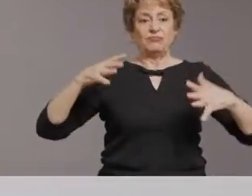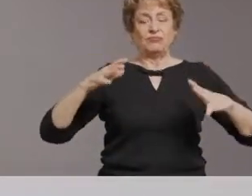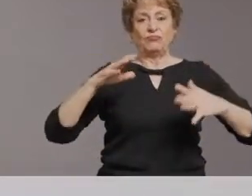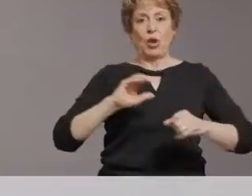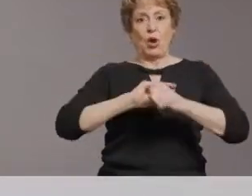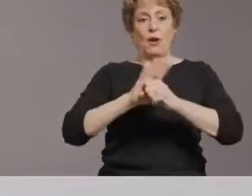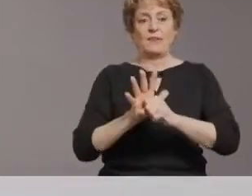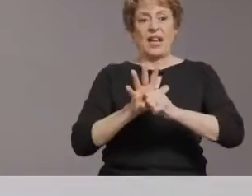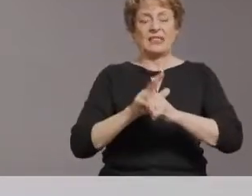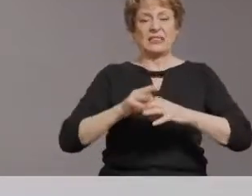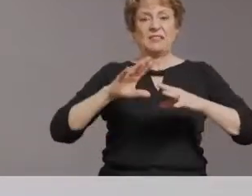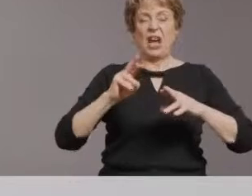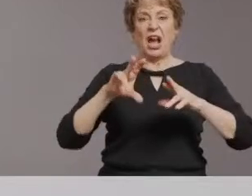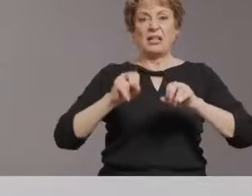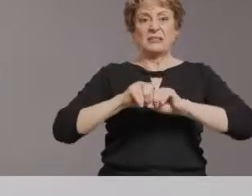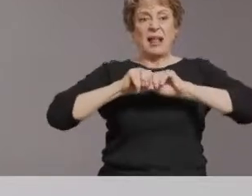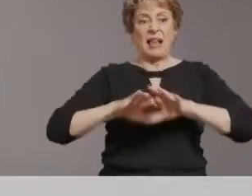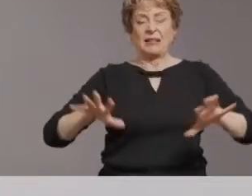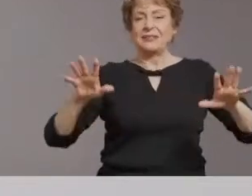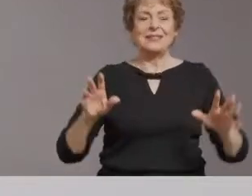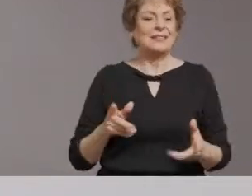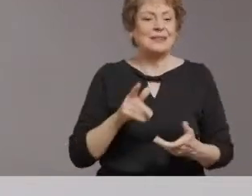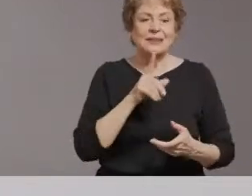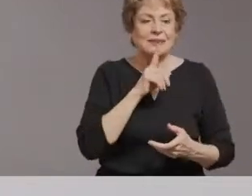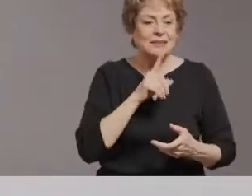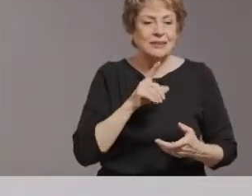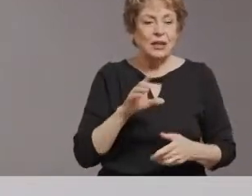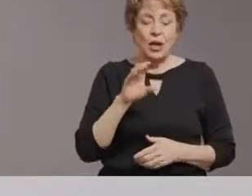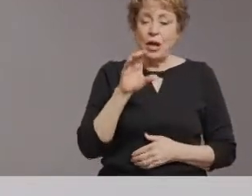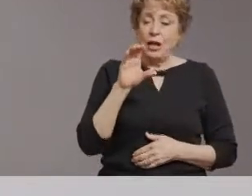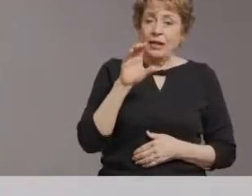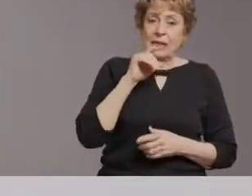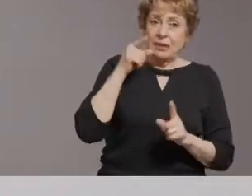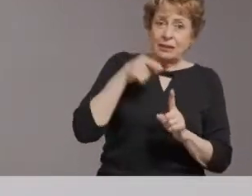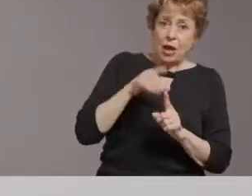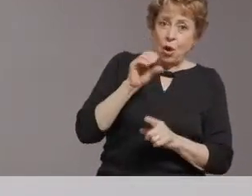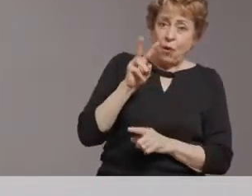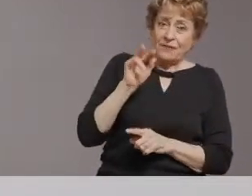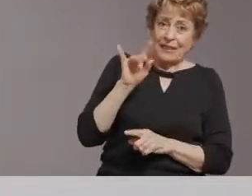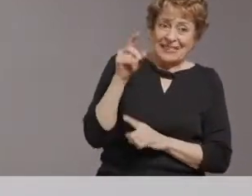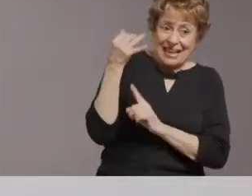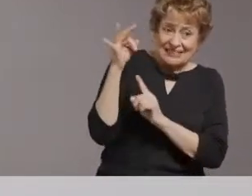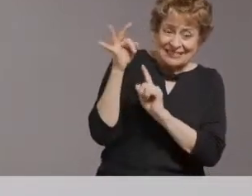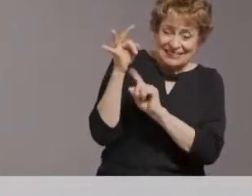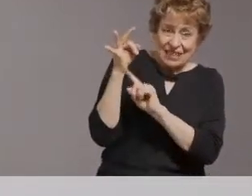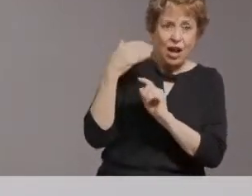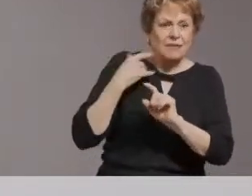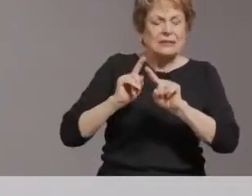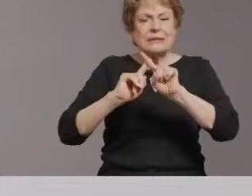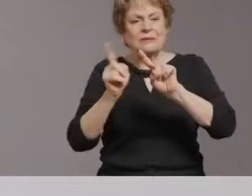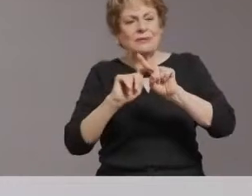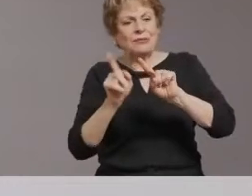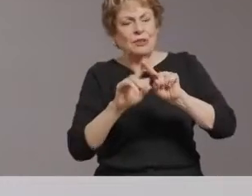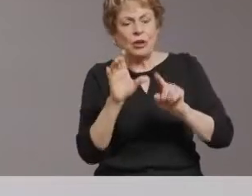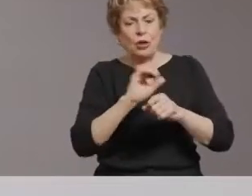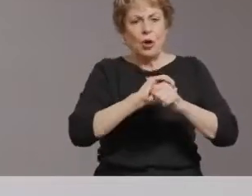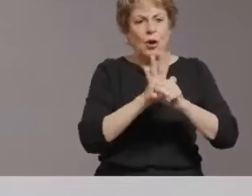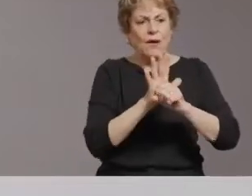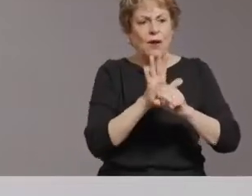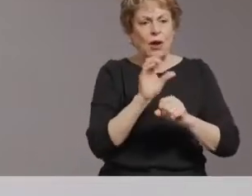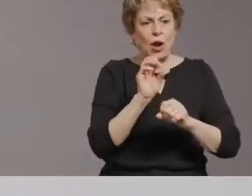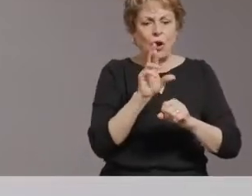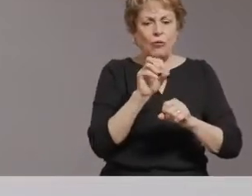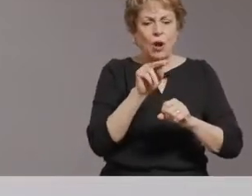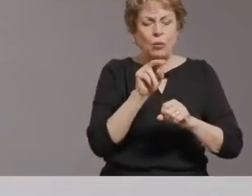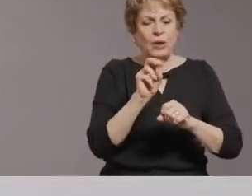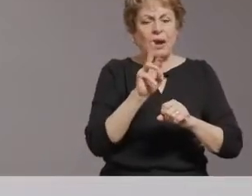specifically COVID-19. There are several different types of coronavirus. And so as we got those test results in and we were